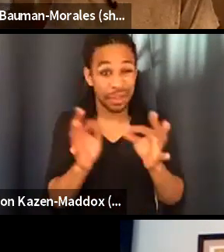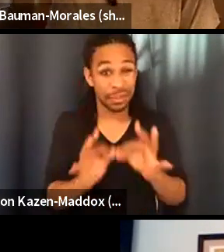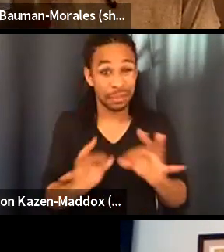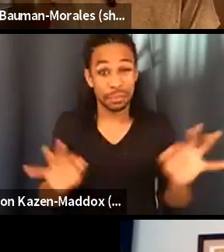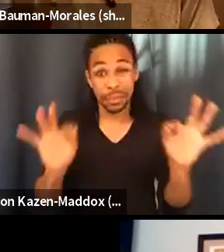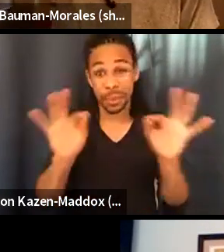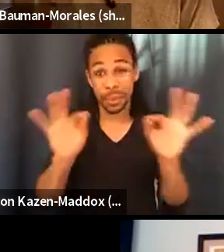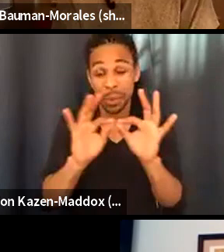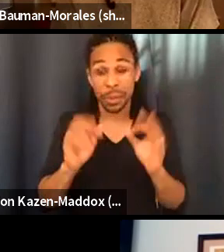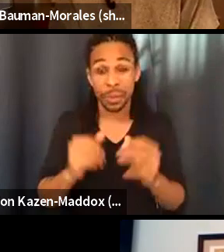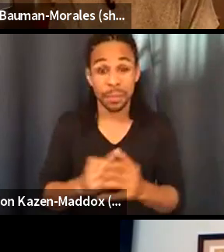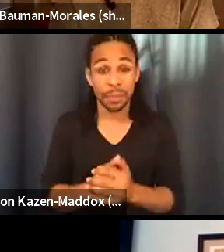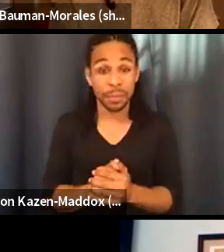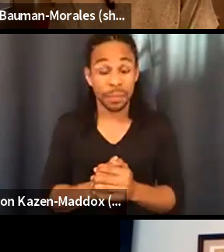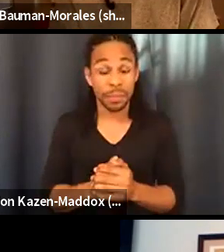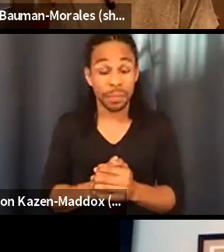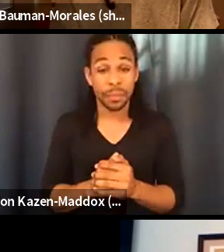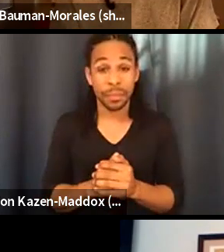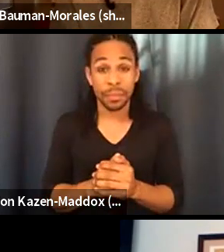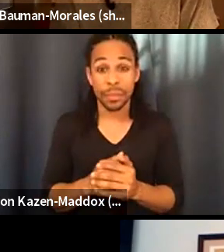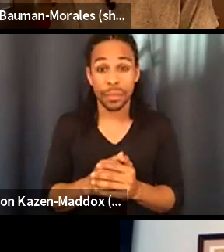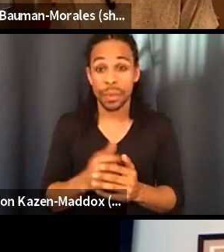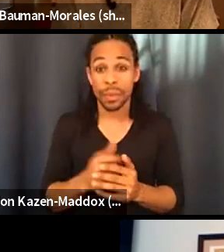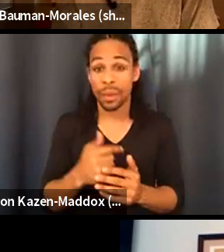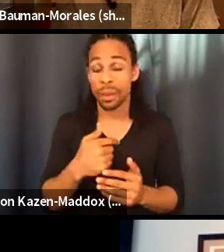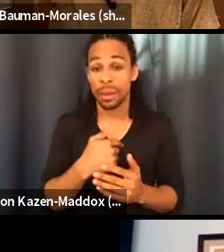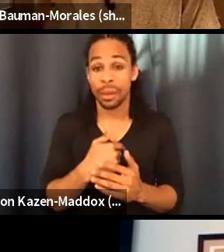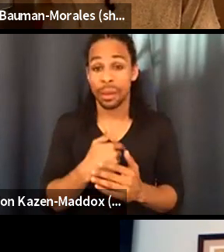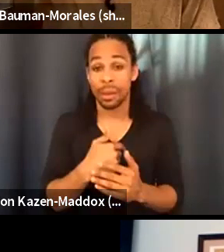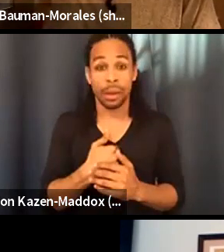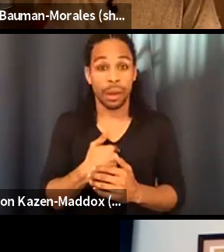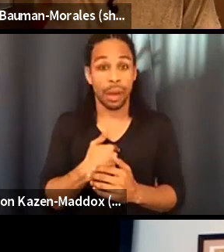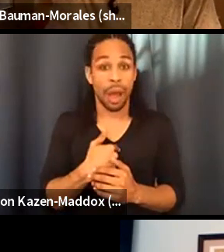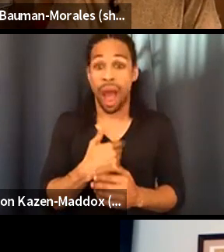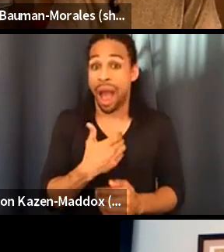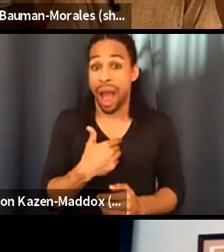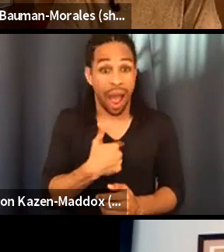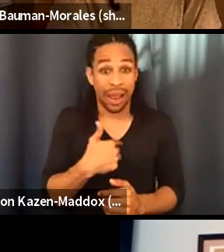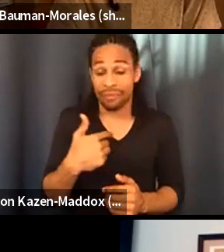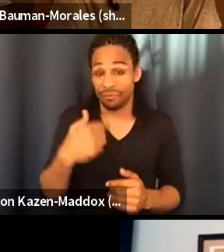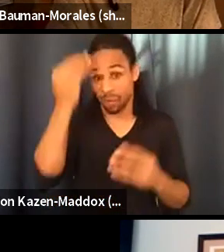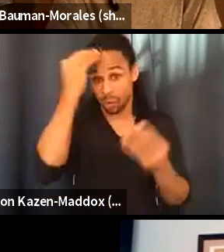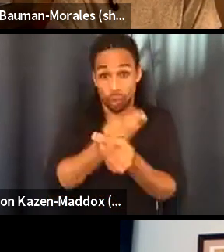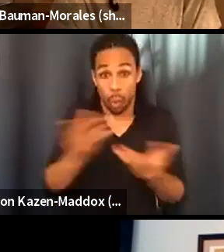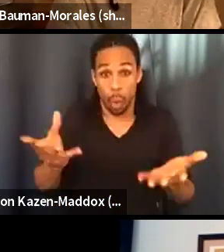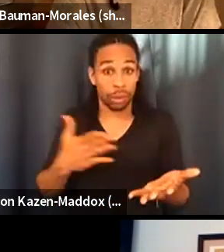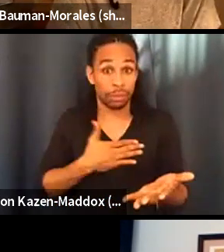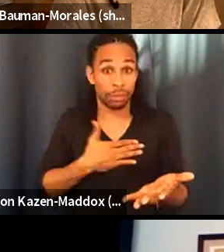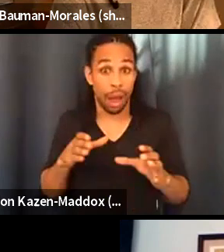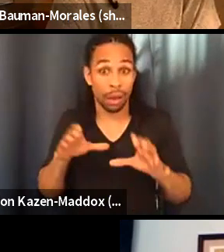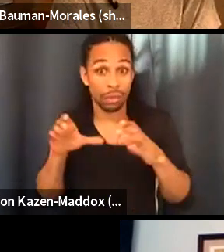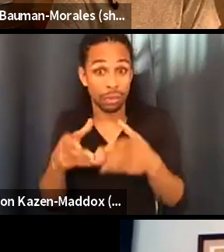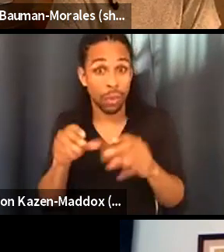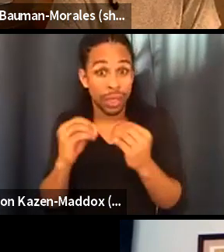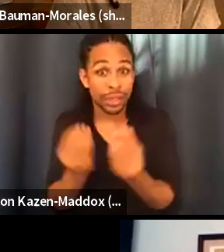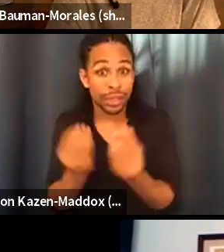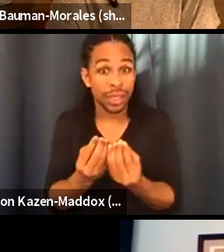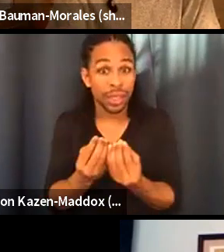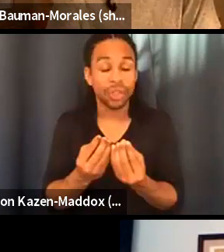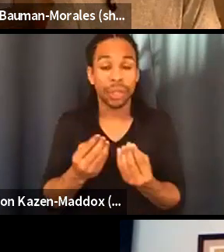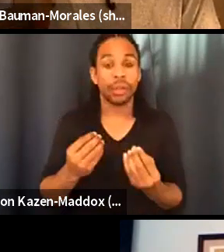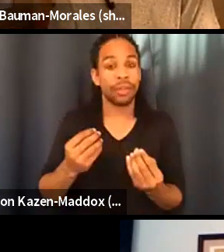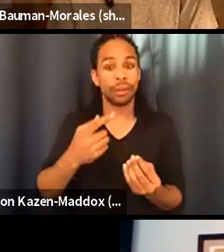projections a shareable, you know, live document that everyone can see at any